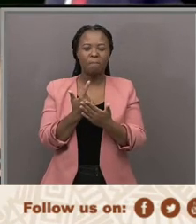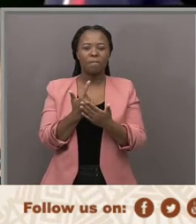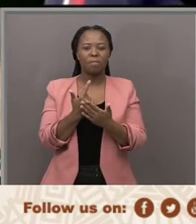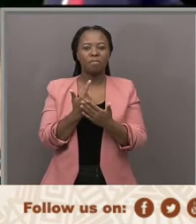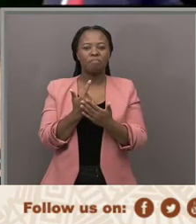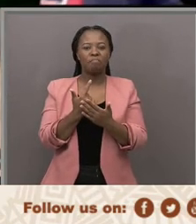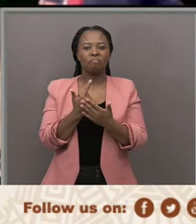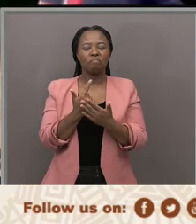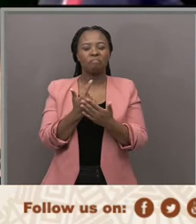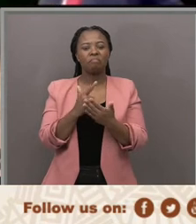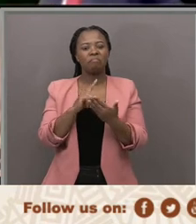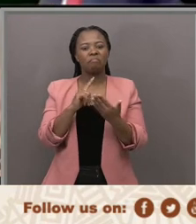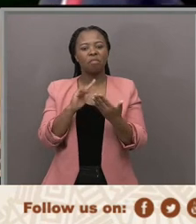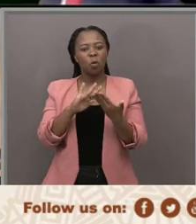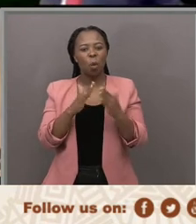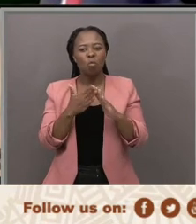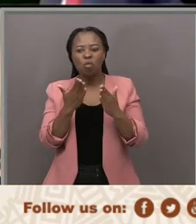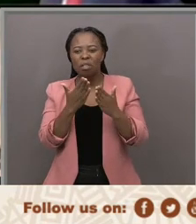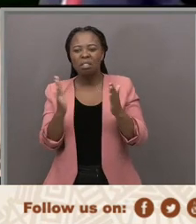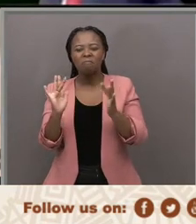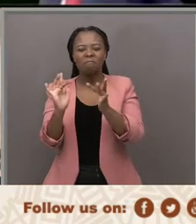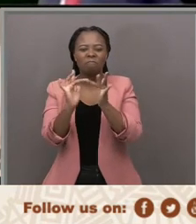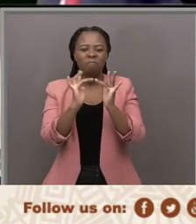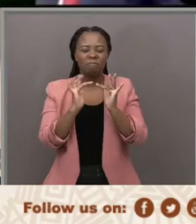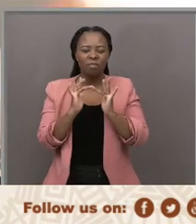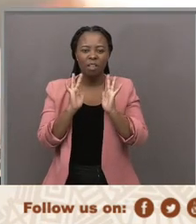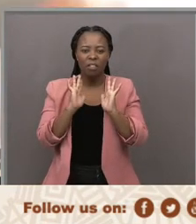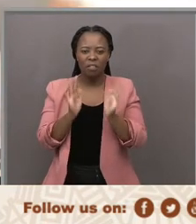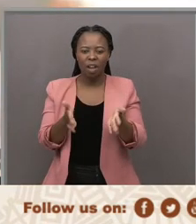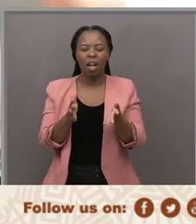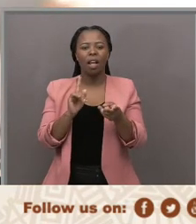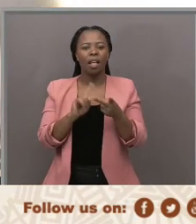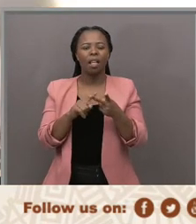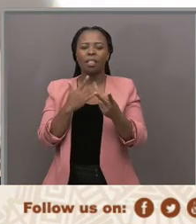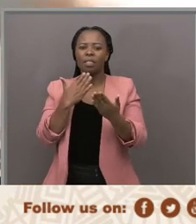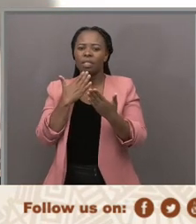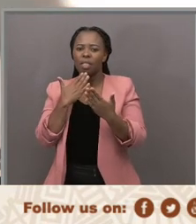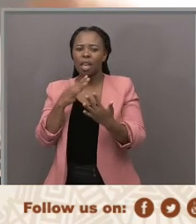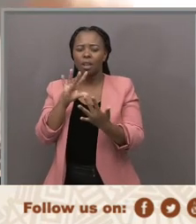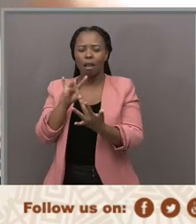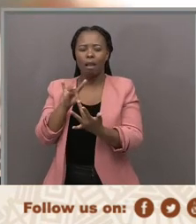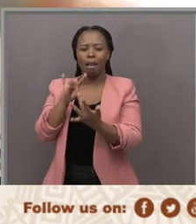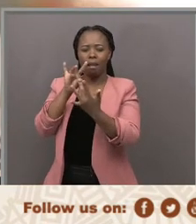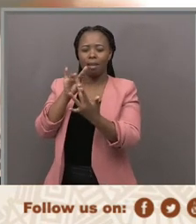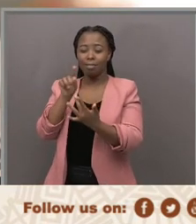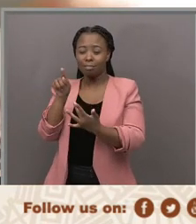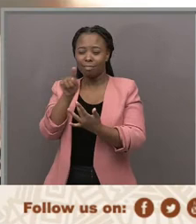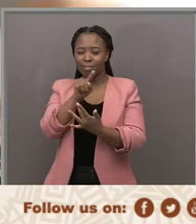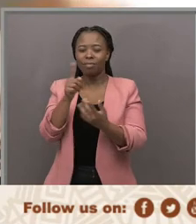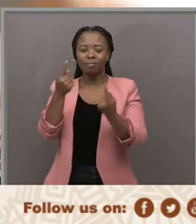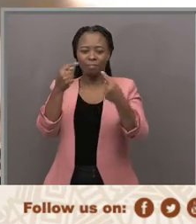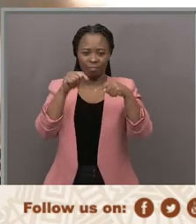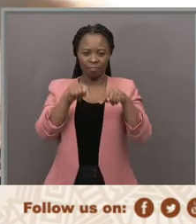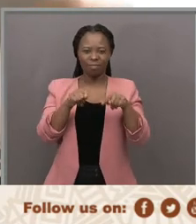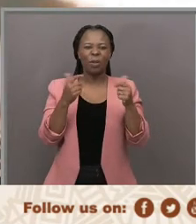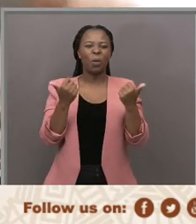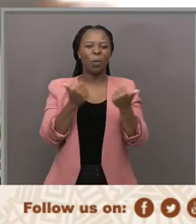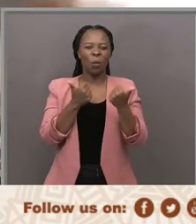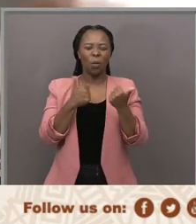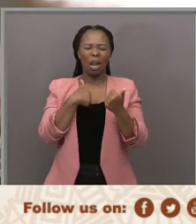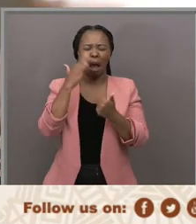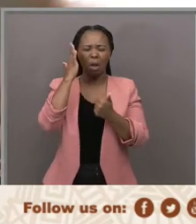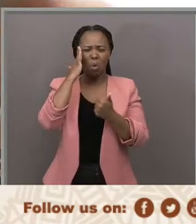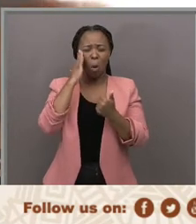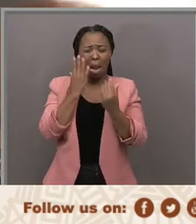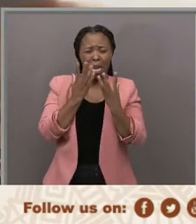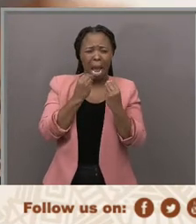citizens who were able to connect. Thank you to all our guests who were able to come here. I know that we had to limit the